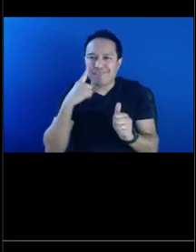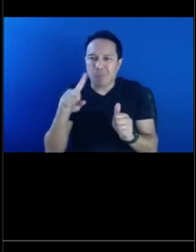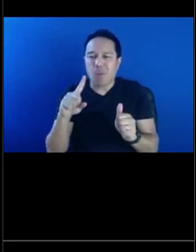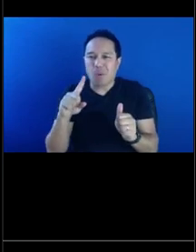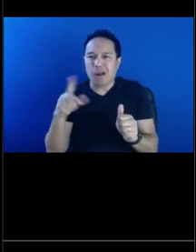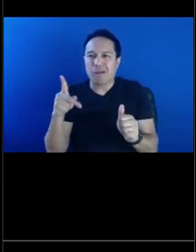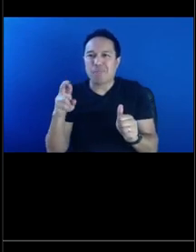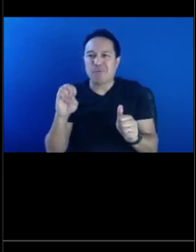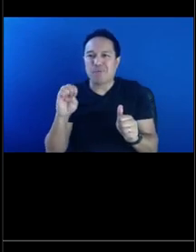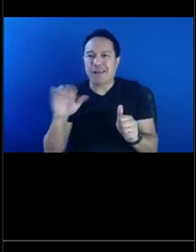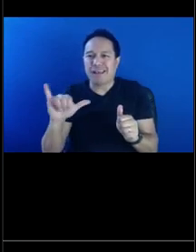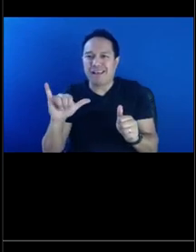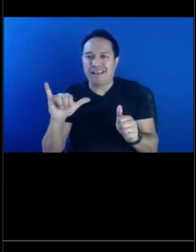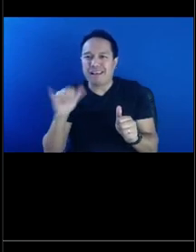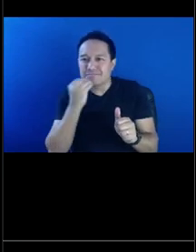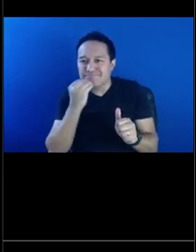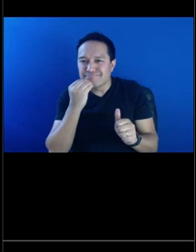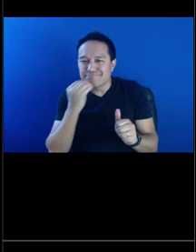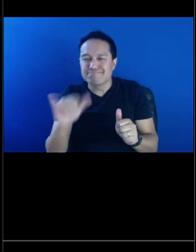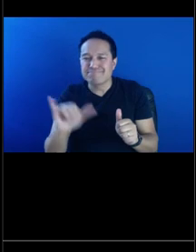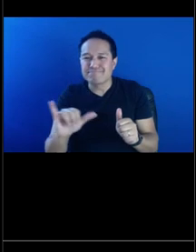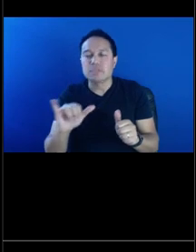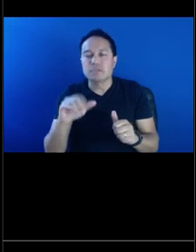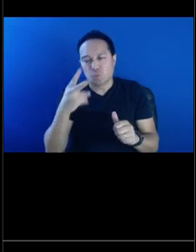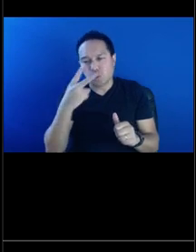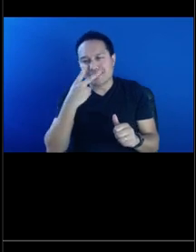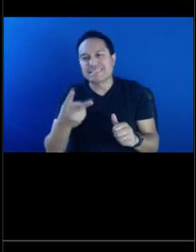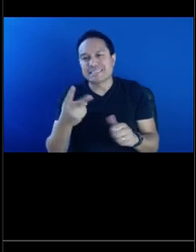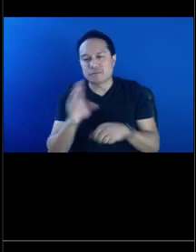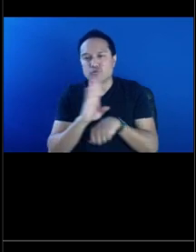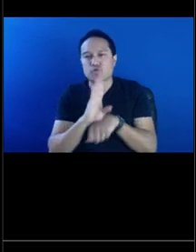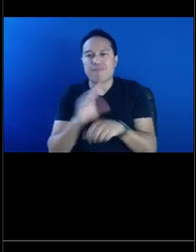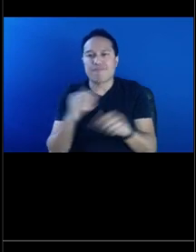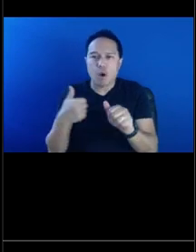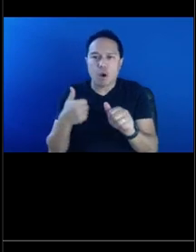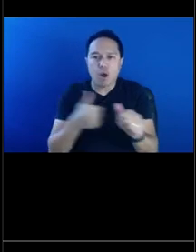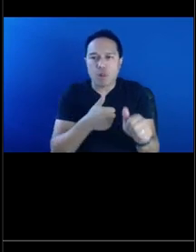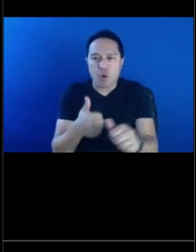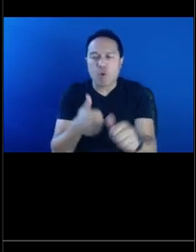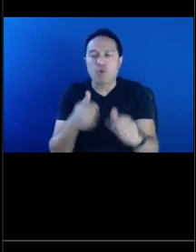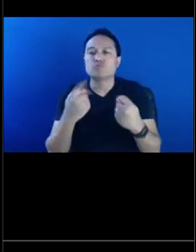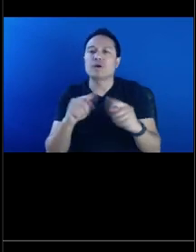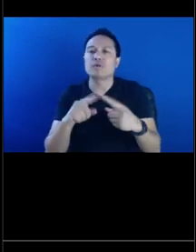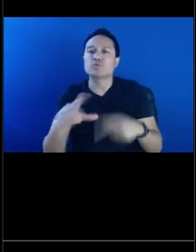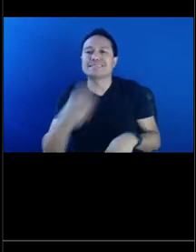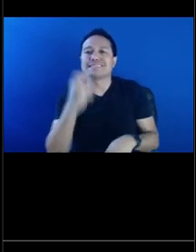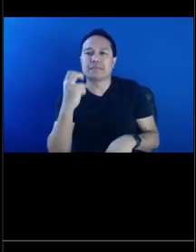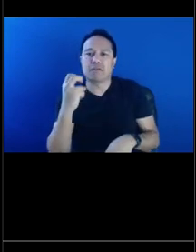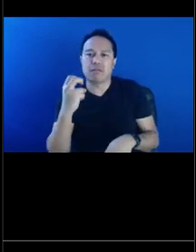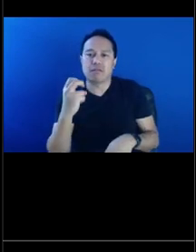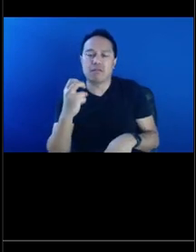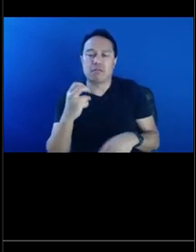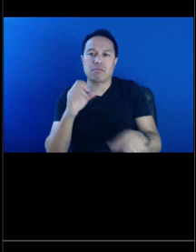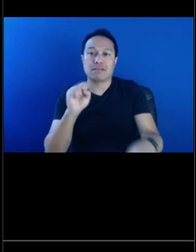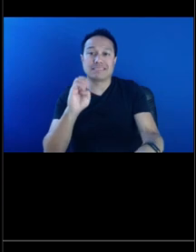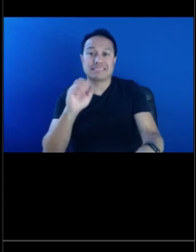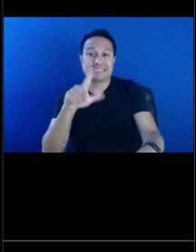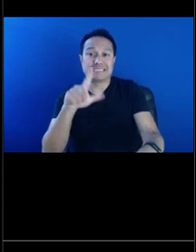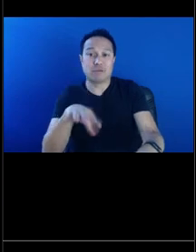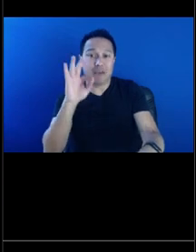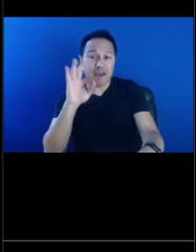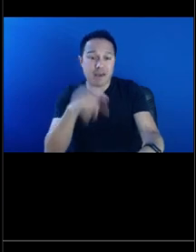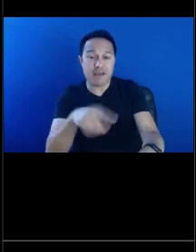these videos, what we'll see is sharks kind of following along with the monk seal, trying to steal that prey item once the monk seal finds it from its hiding spot.